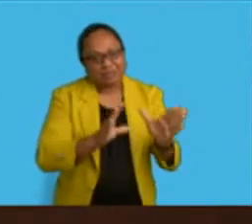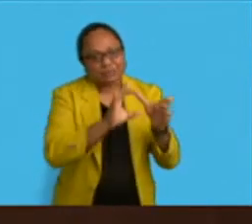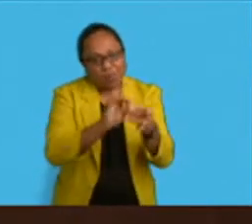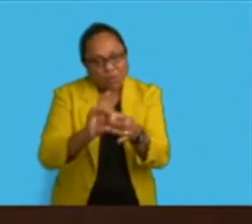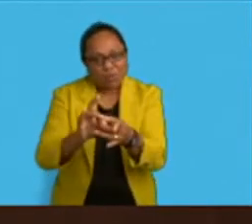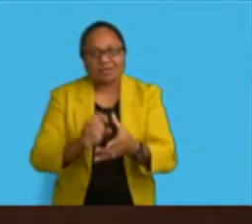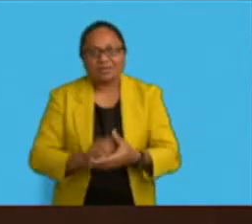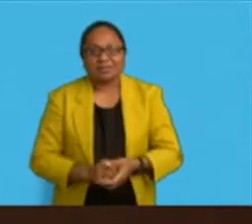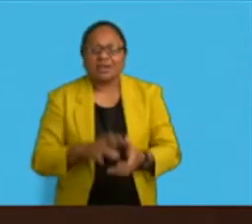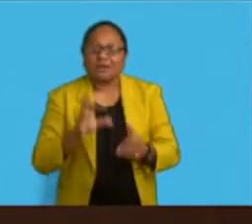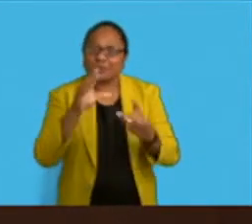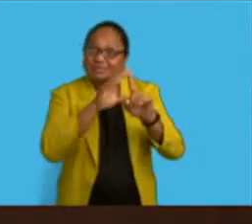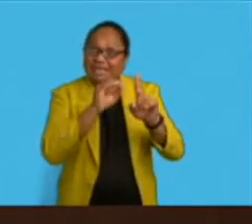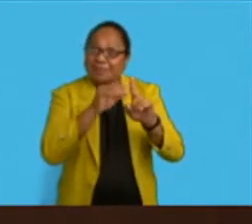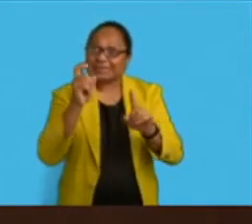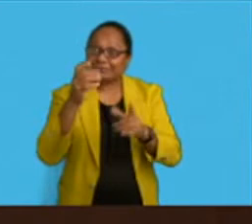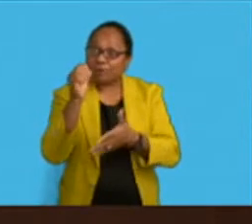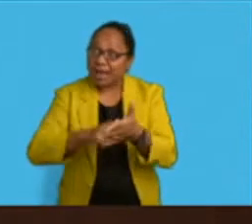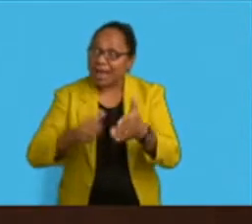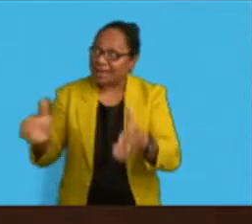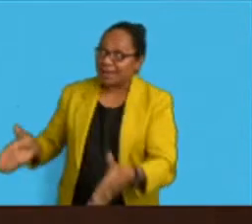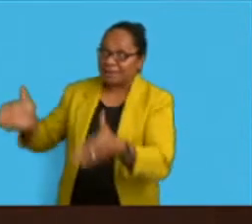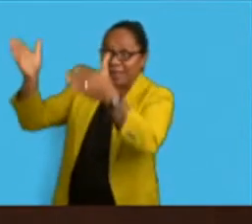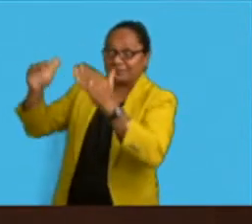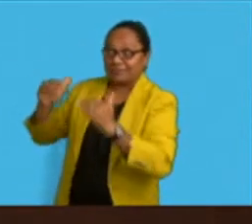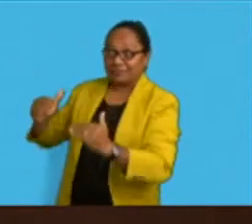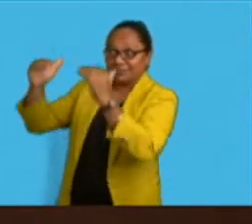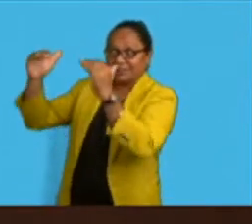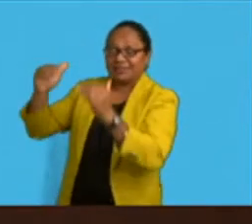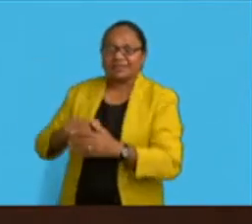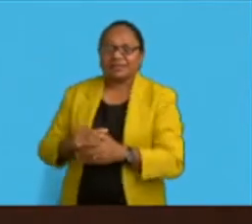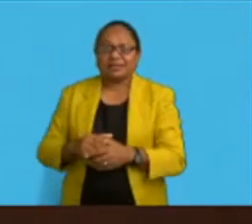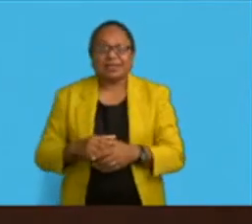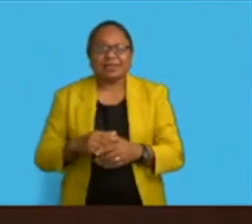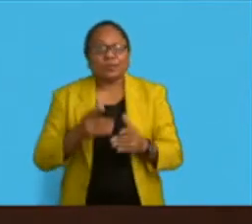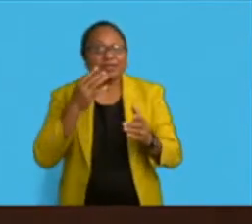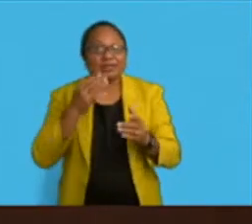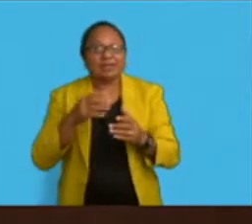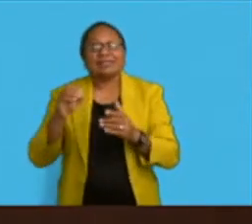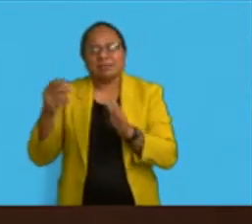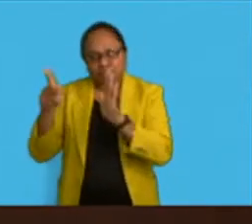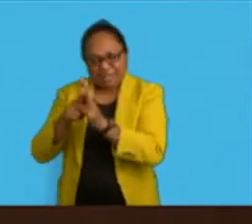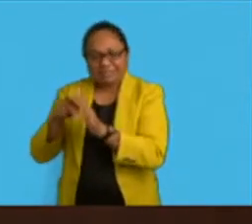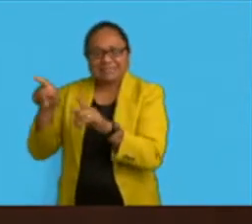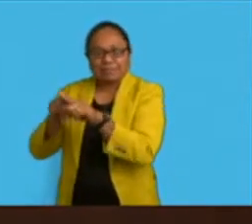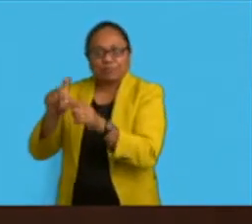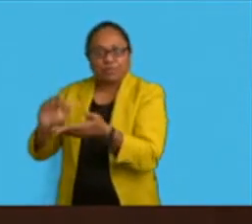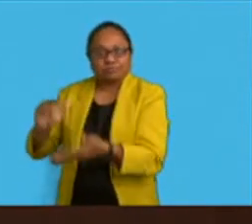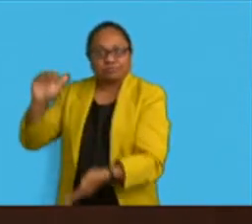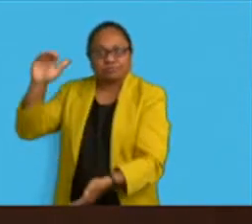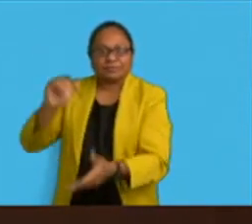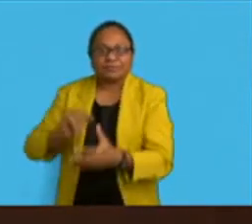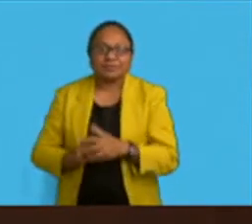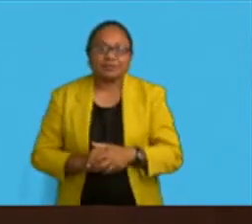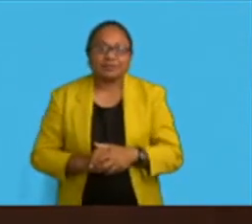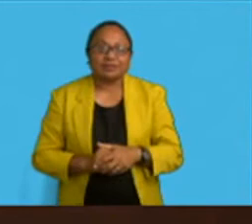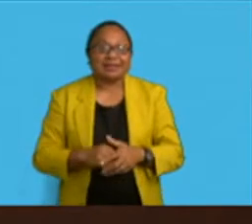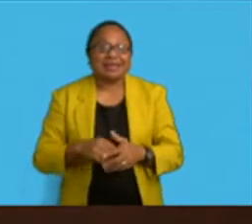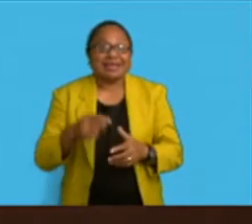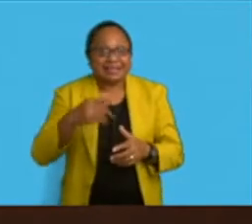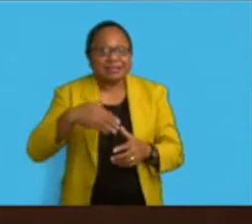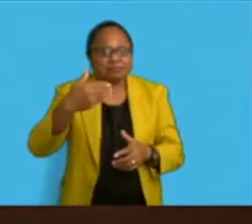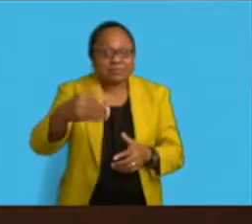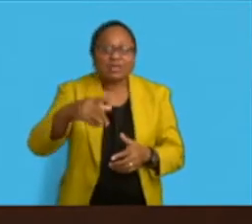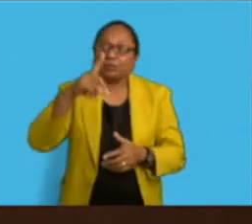value. For example, if you buy an apartment, as the market grows, so would the value of that property, and eventually you'll be able to afford an